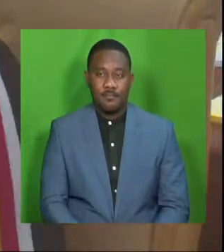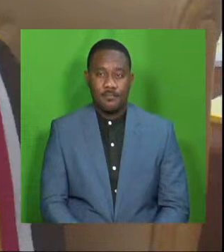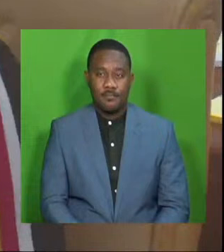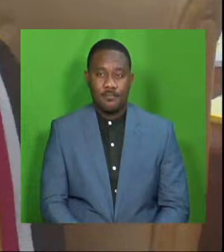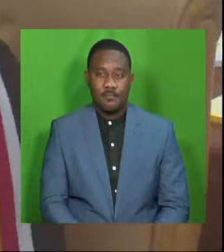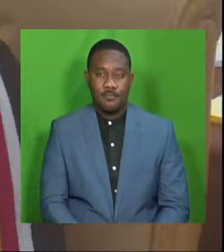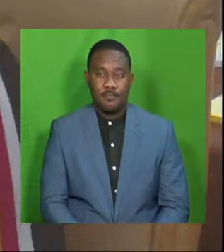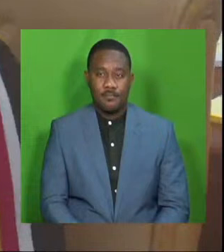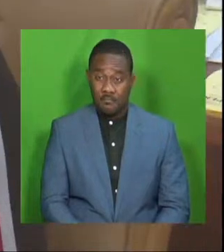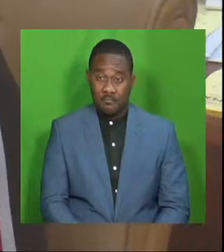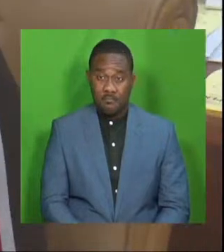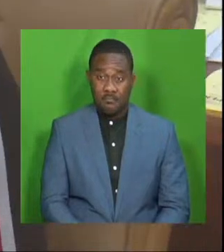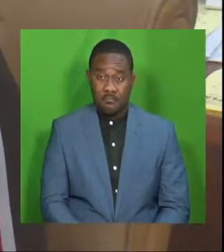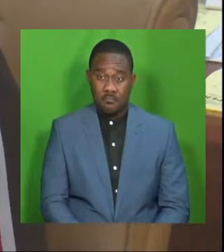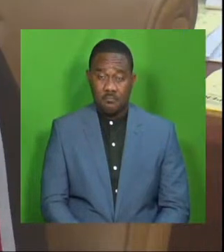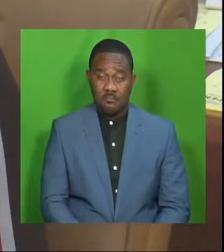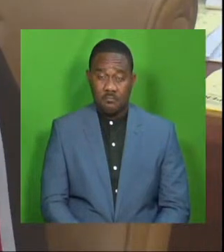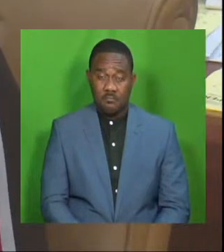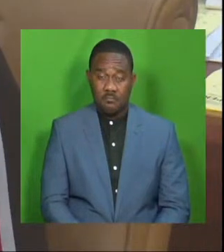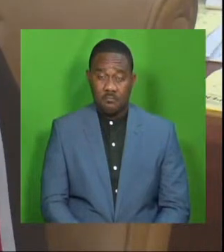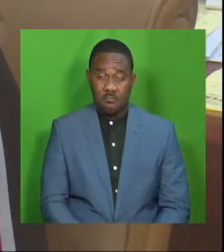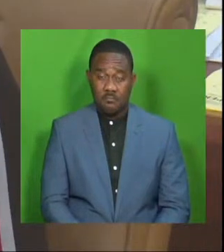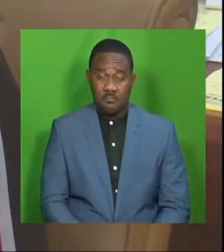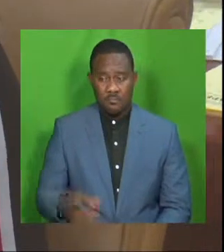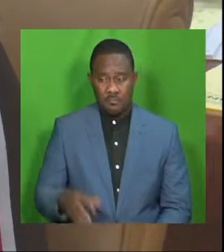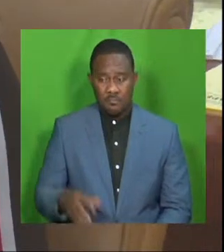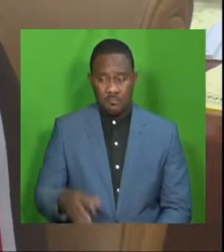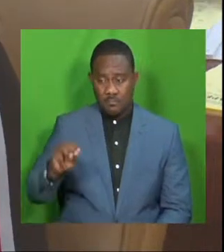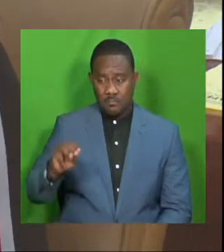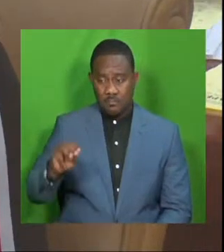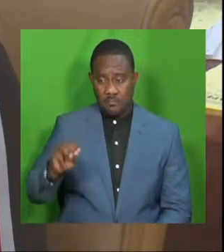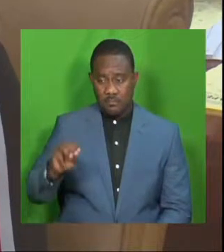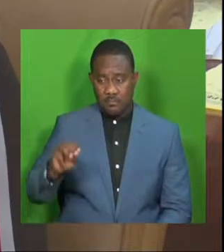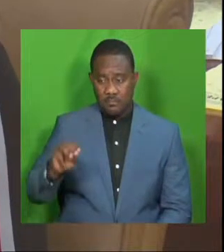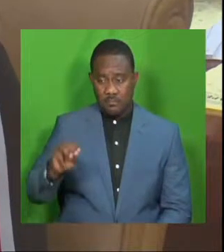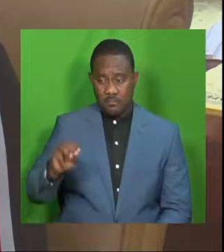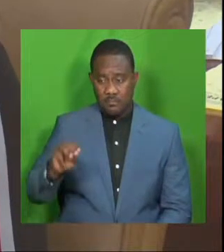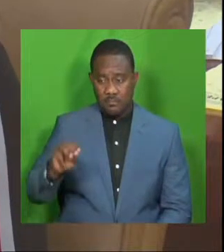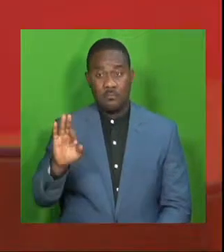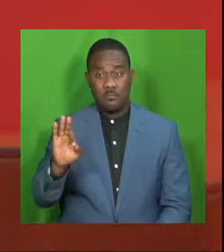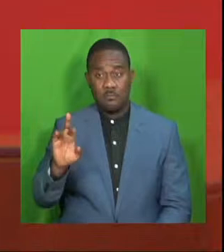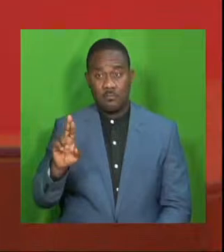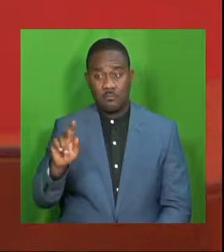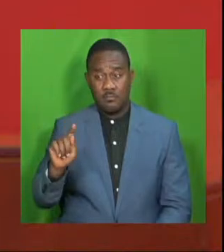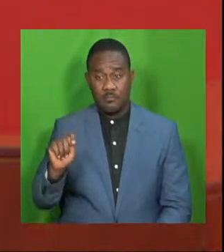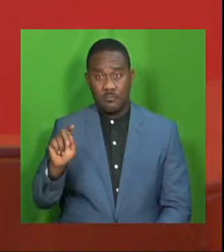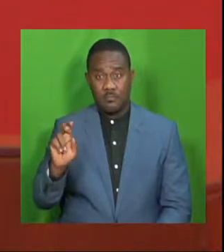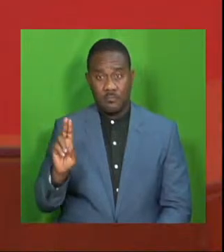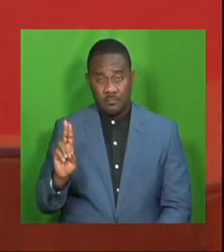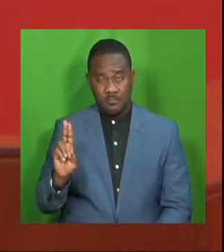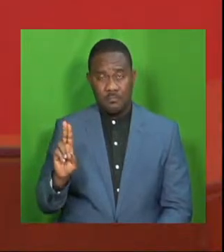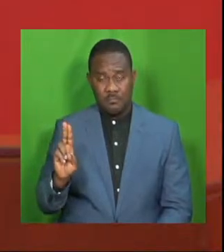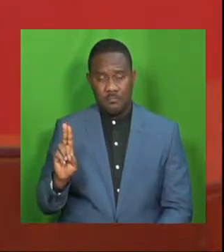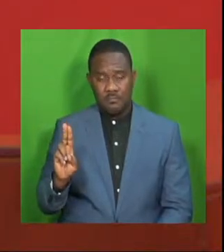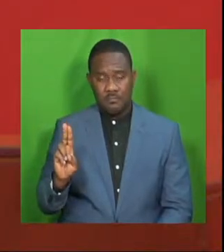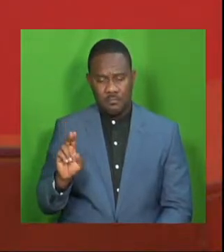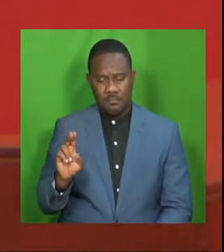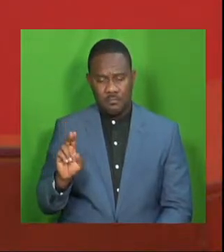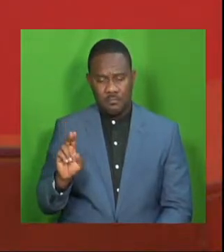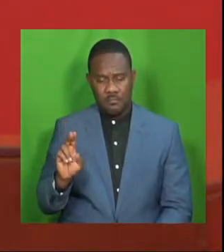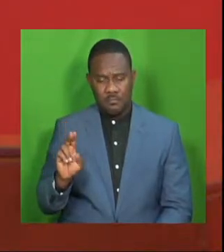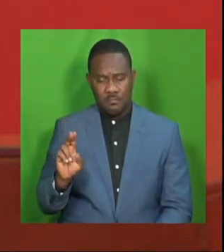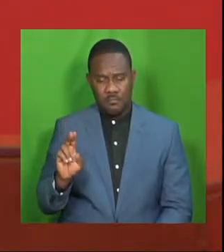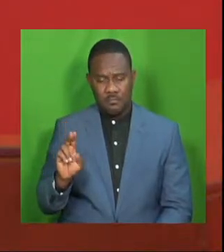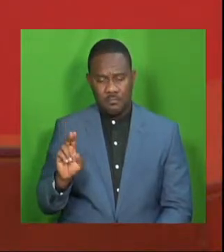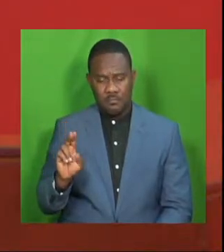Yes, the question is in the name of the Honourable Member for Futu. You may ask your question now. Mr. Speaker, thank you